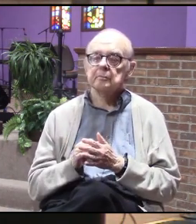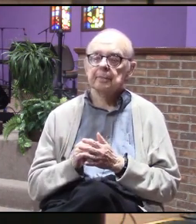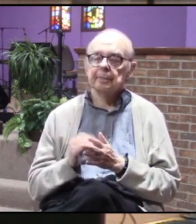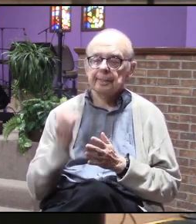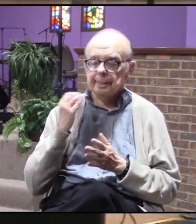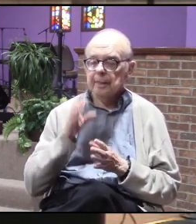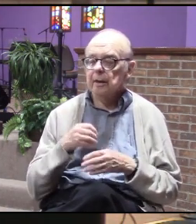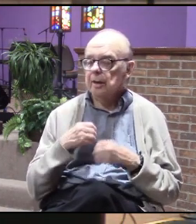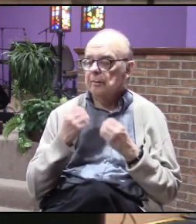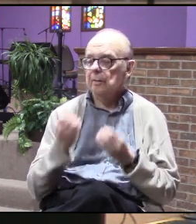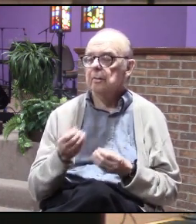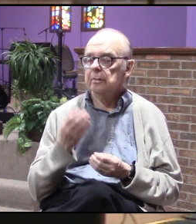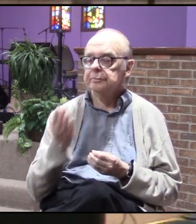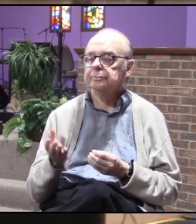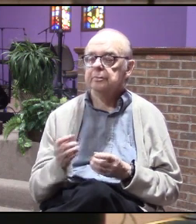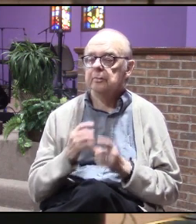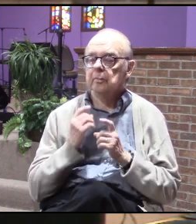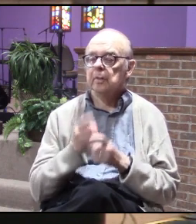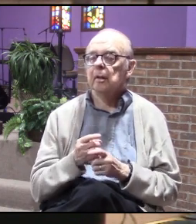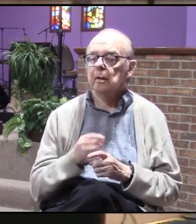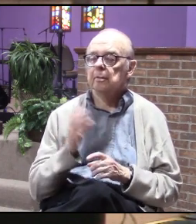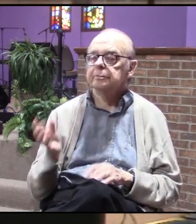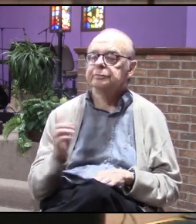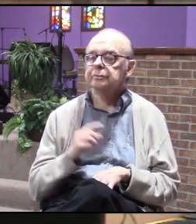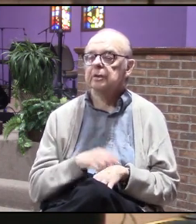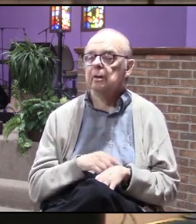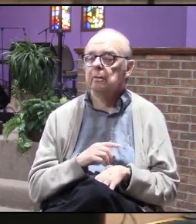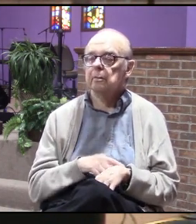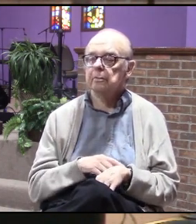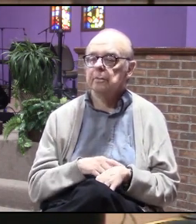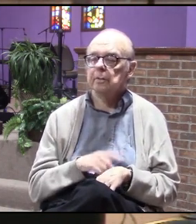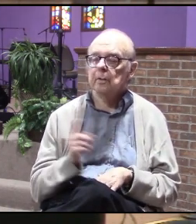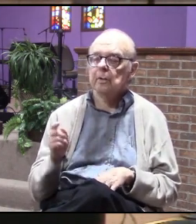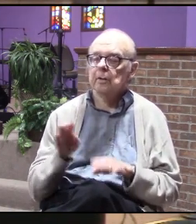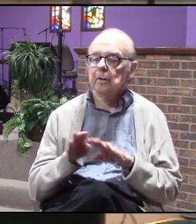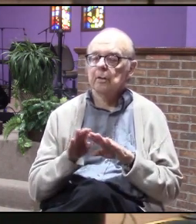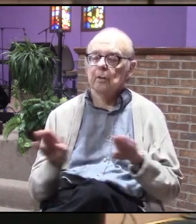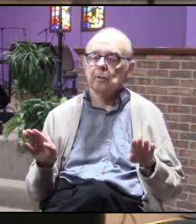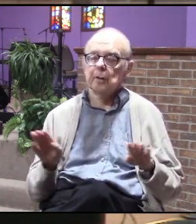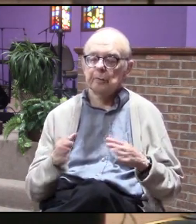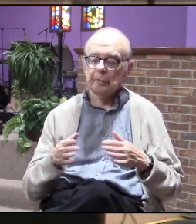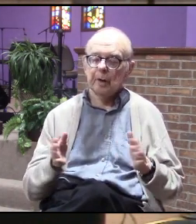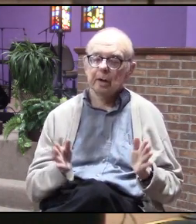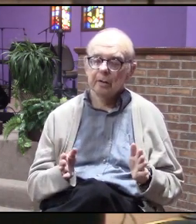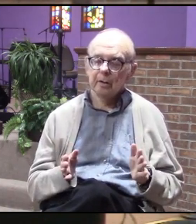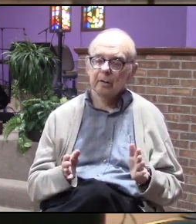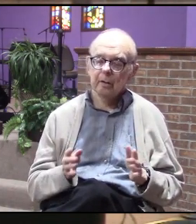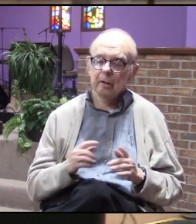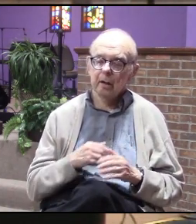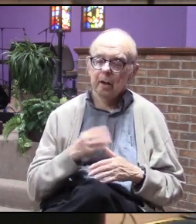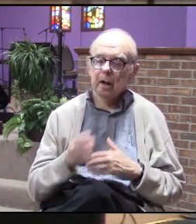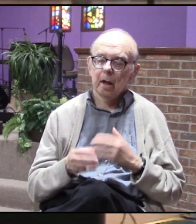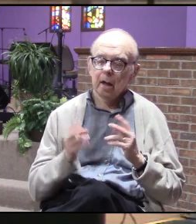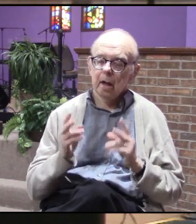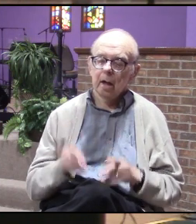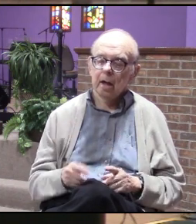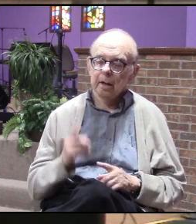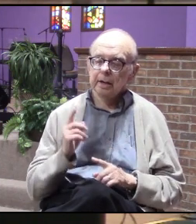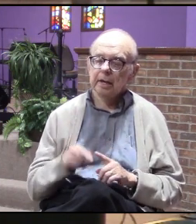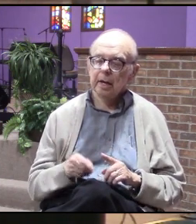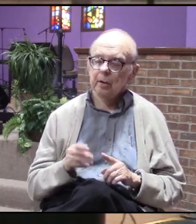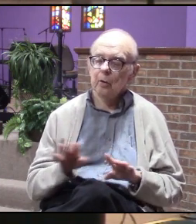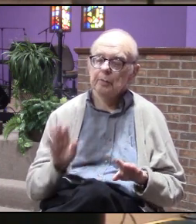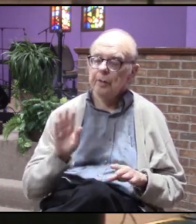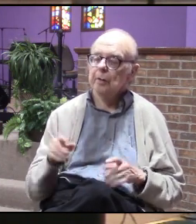If we give you a present at Christmas time, you open up the present, but the next person cannot open